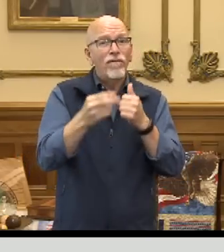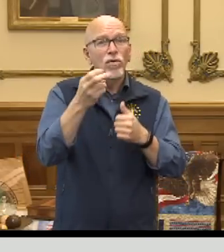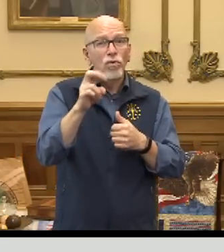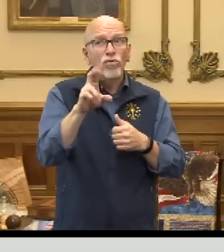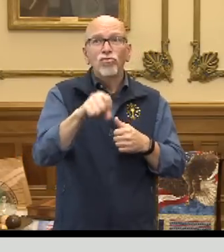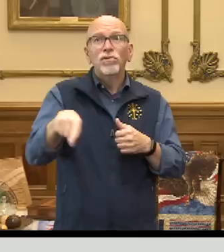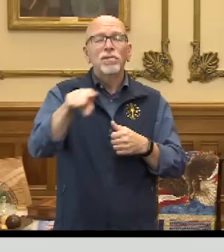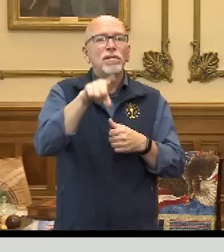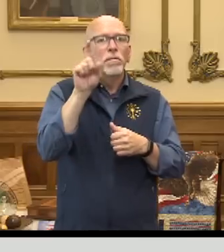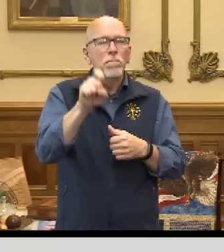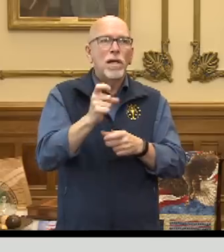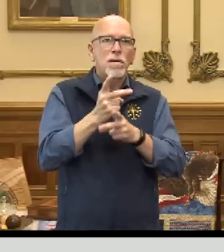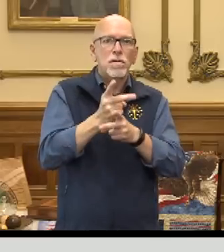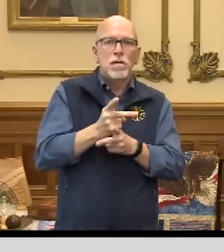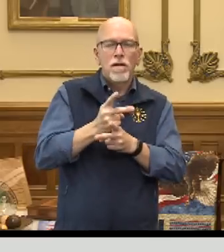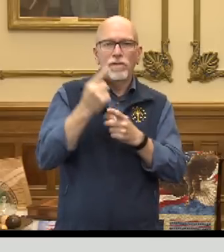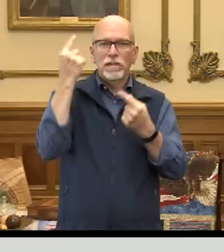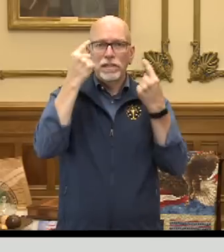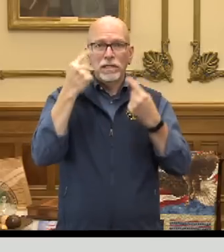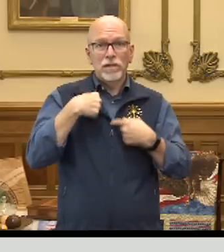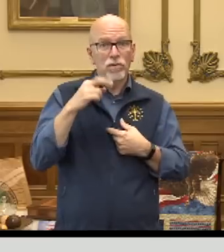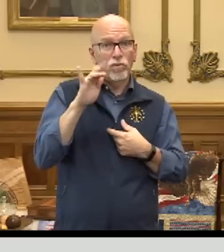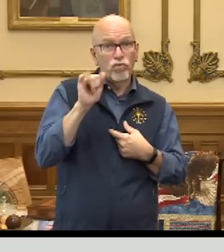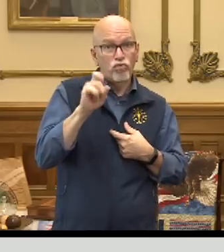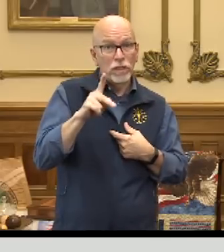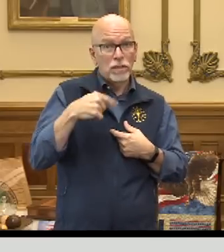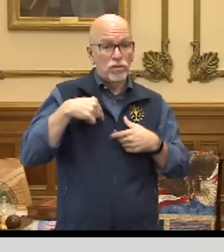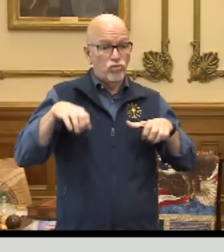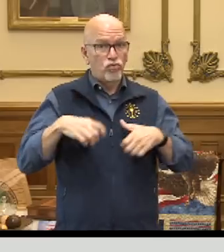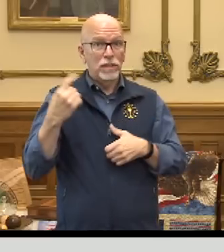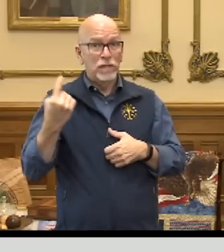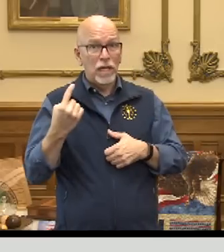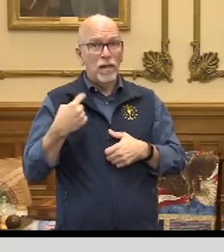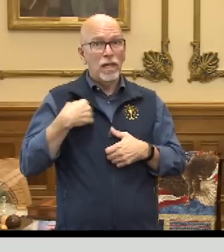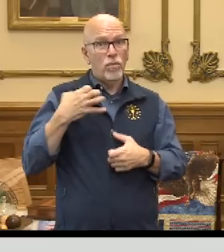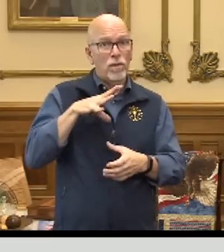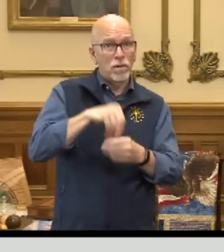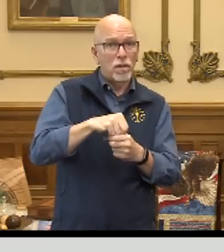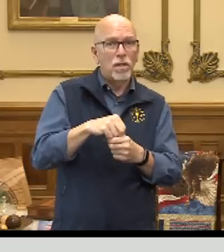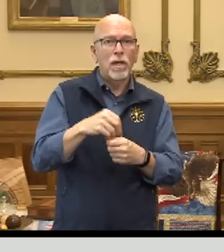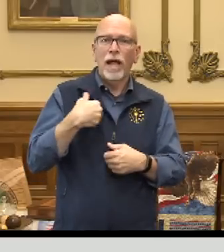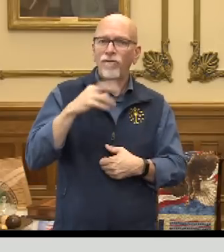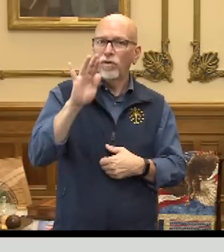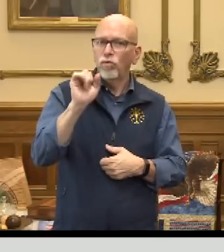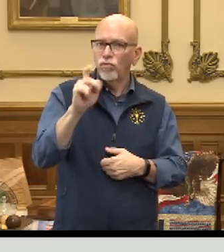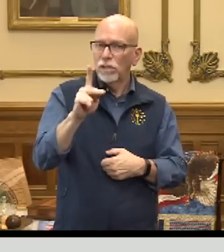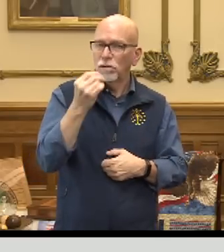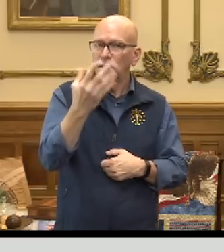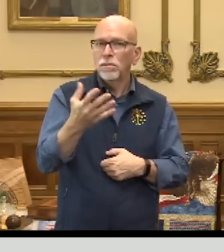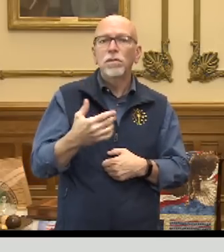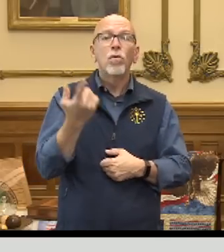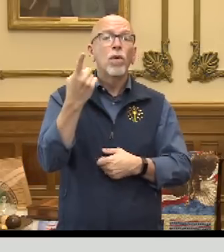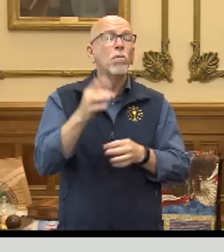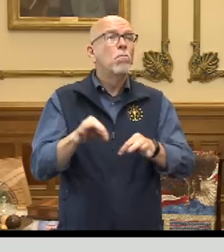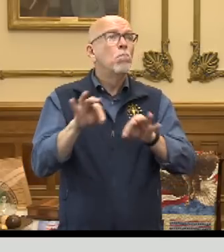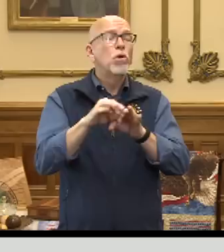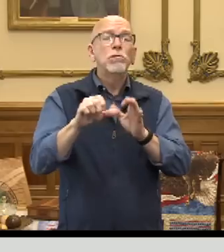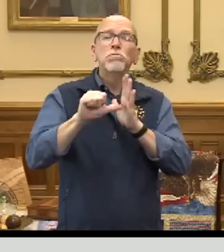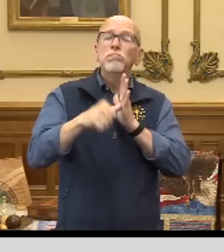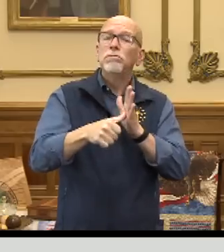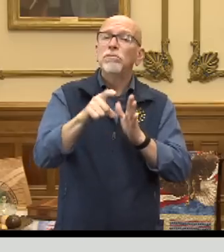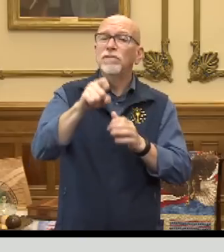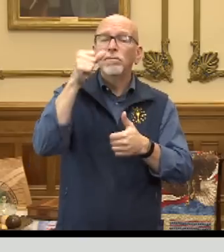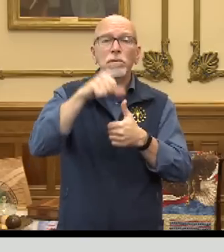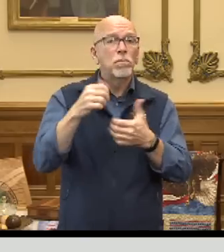needs to be carefully consider the risk that comes with the activities that you want to participate in. The key things I want Hoosiers to remember most